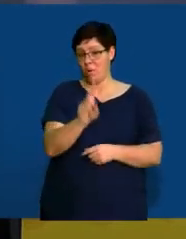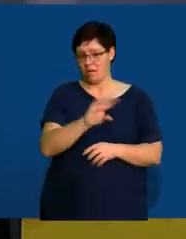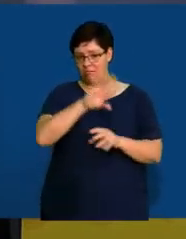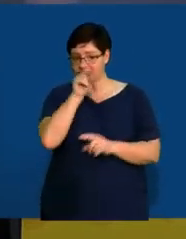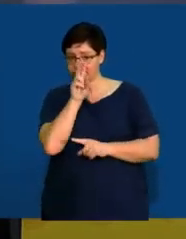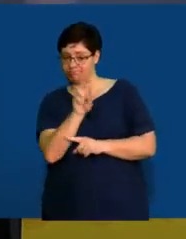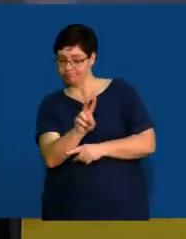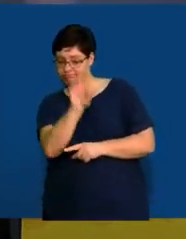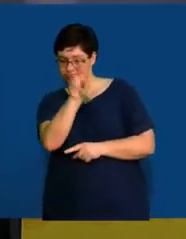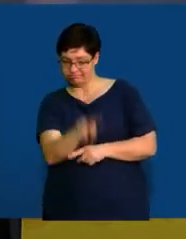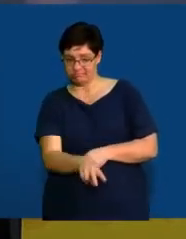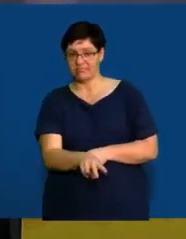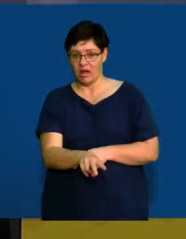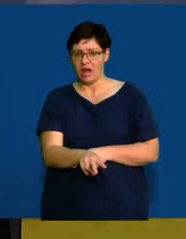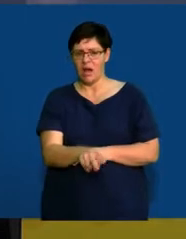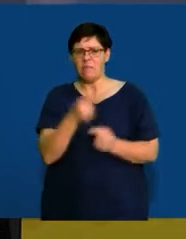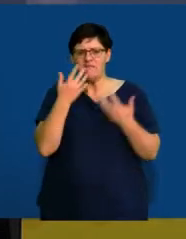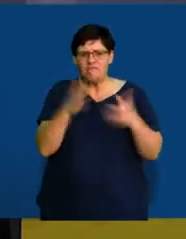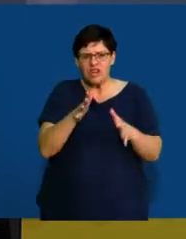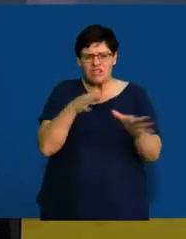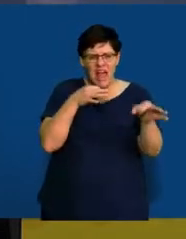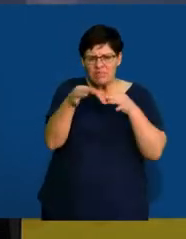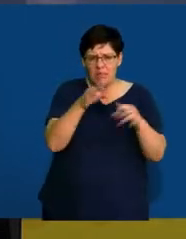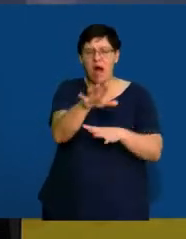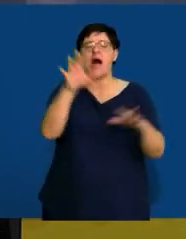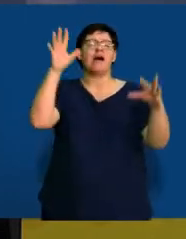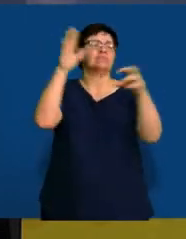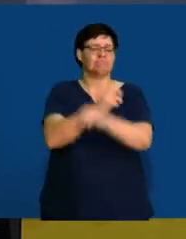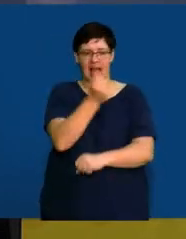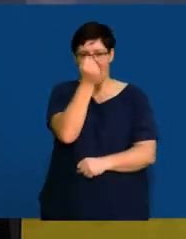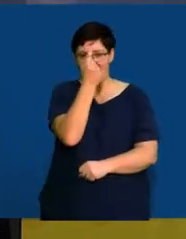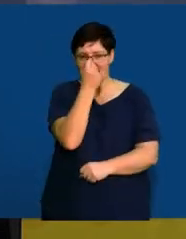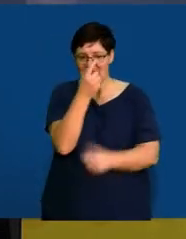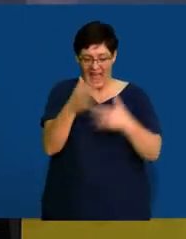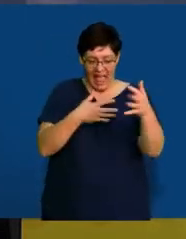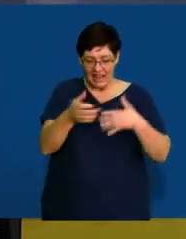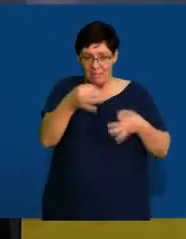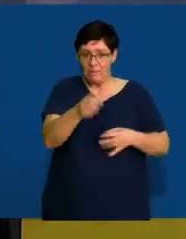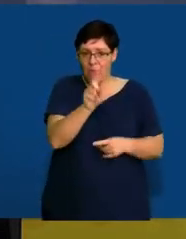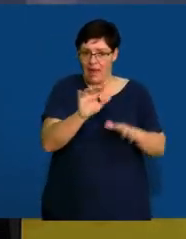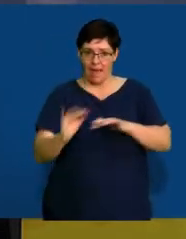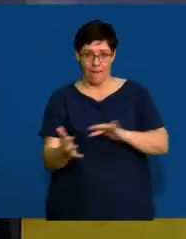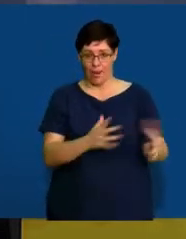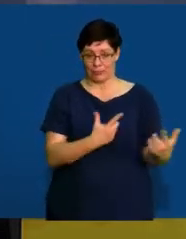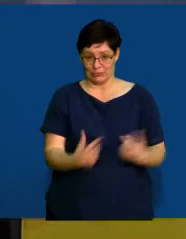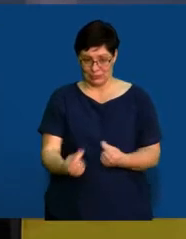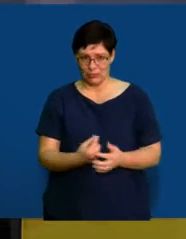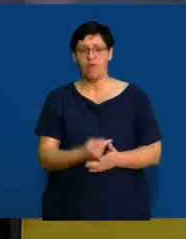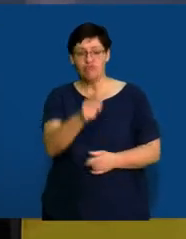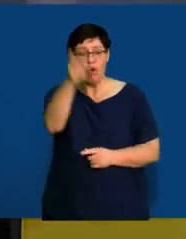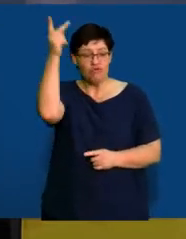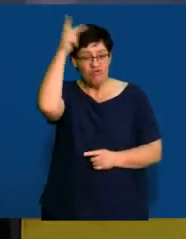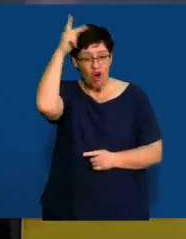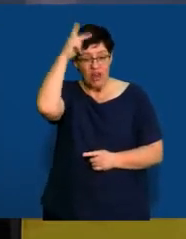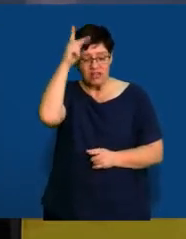the session, you will understand better how to handle the Geography Paper 1. Your geographical knowledge that is